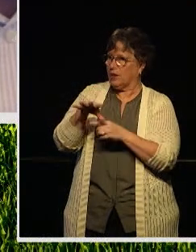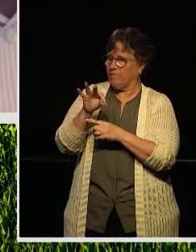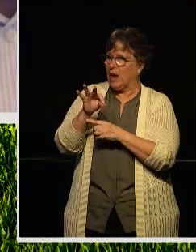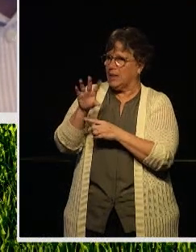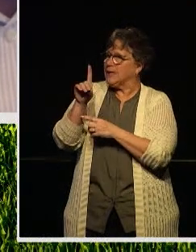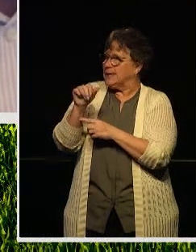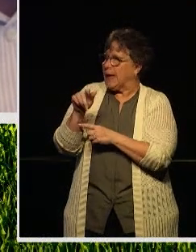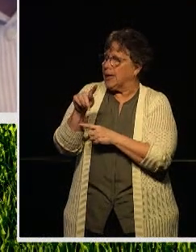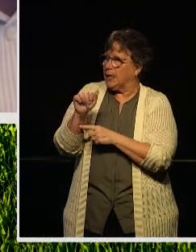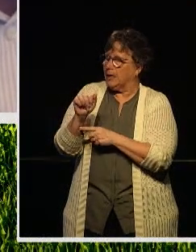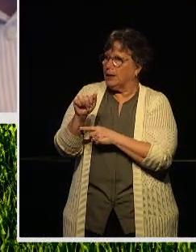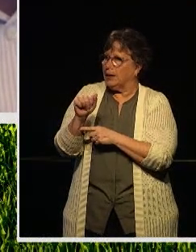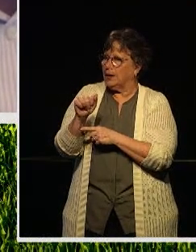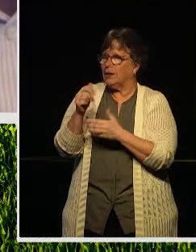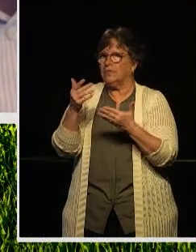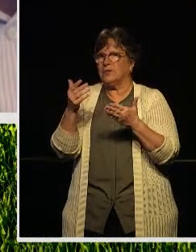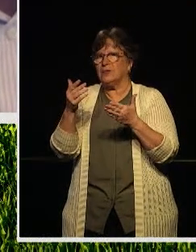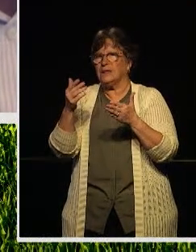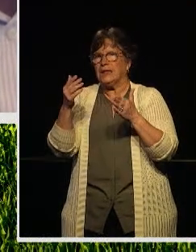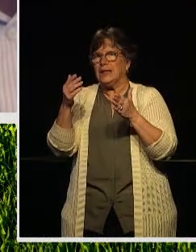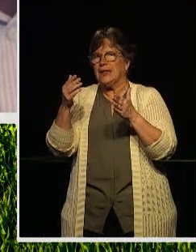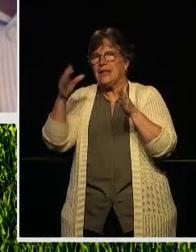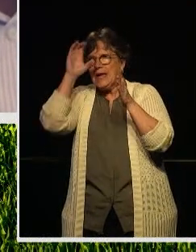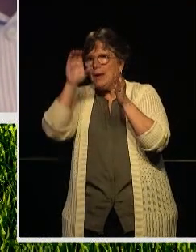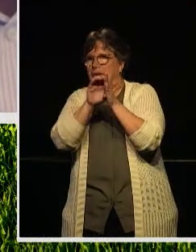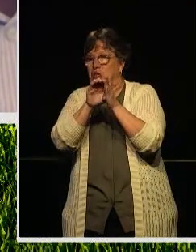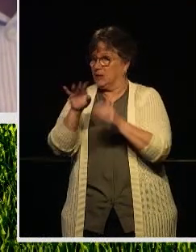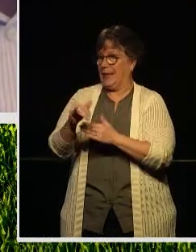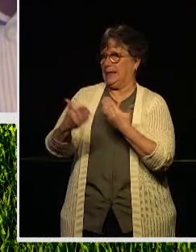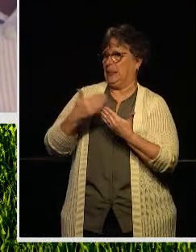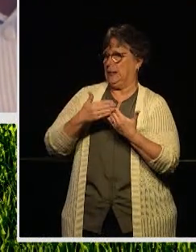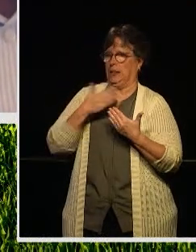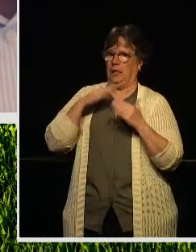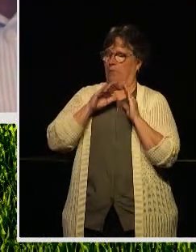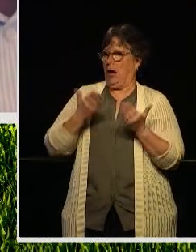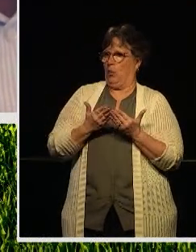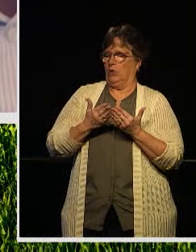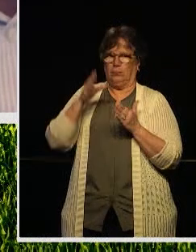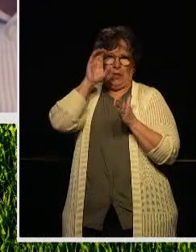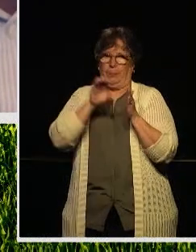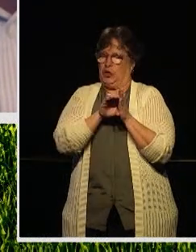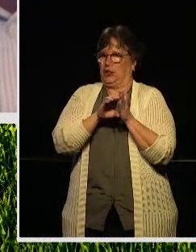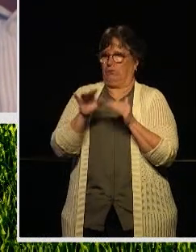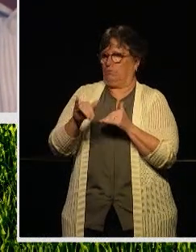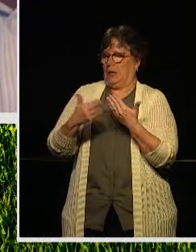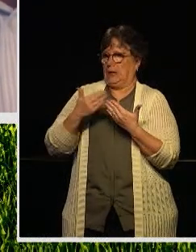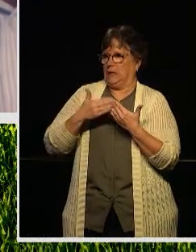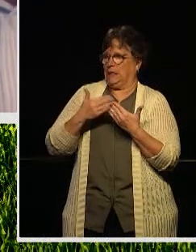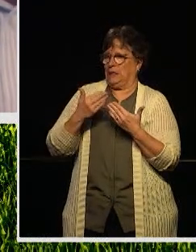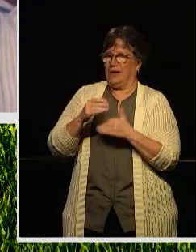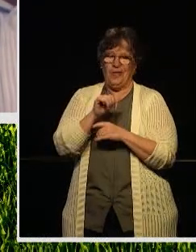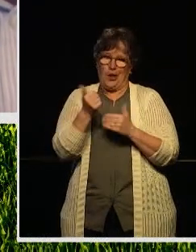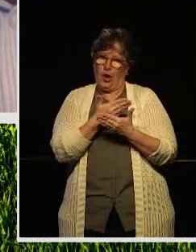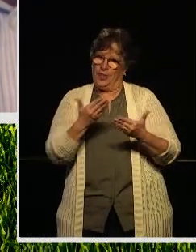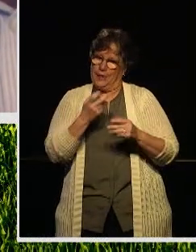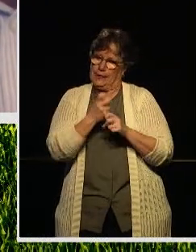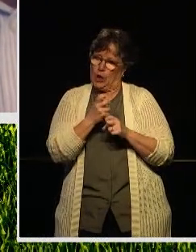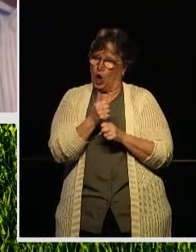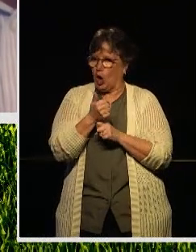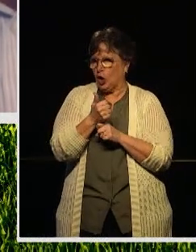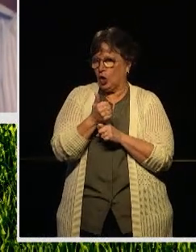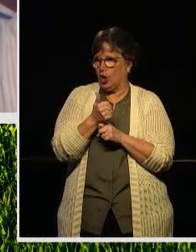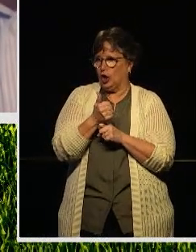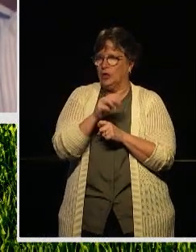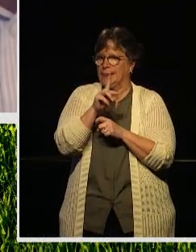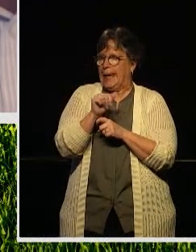images, in my world, images is easy. Just get images, right? There are other things that are much harder data